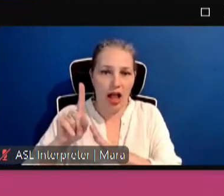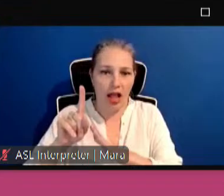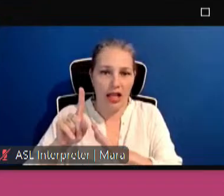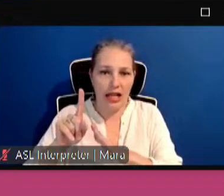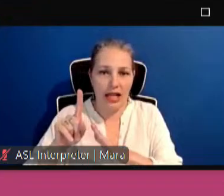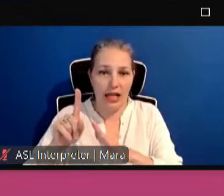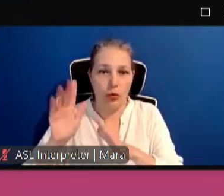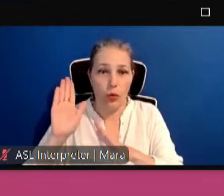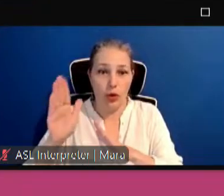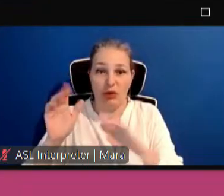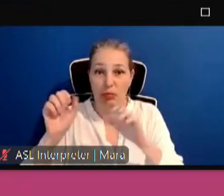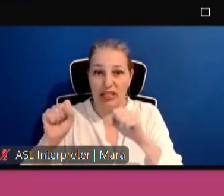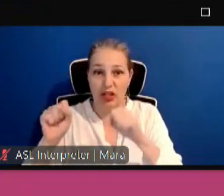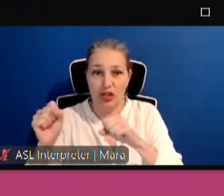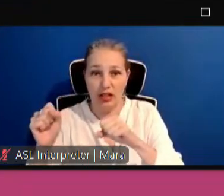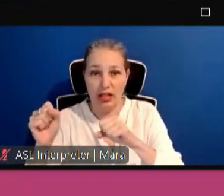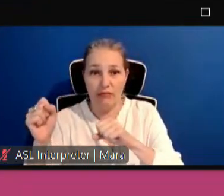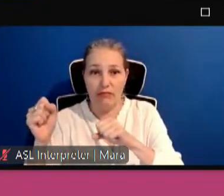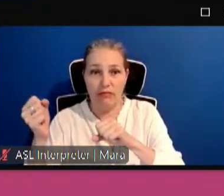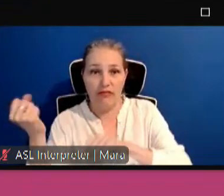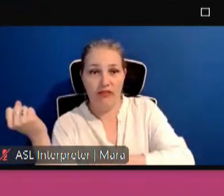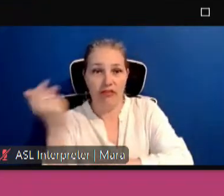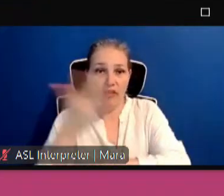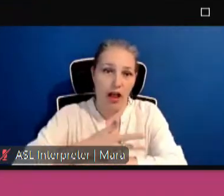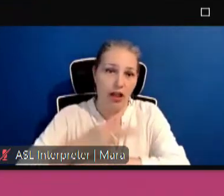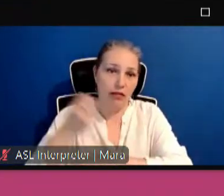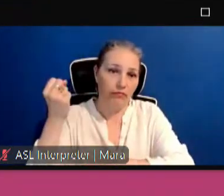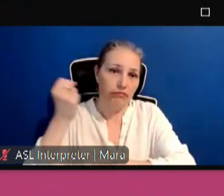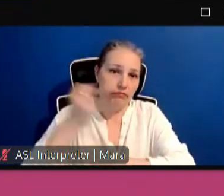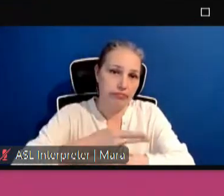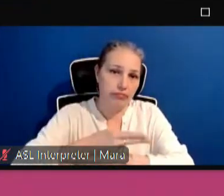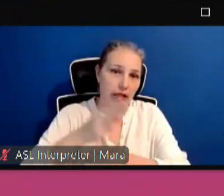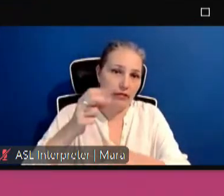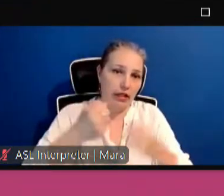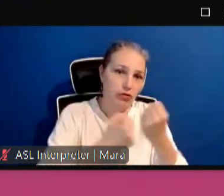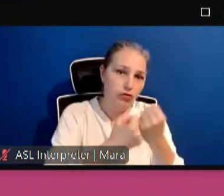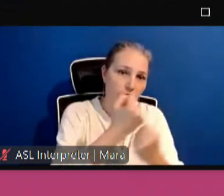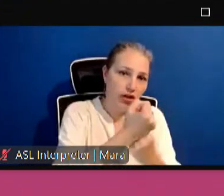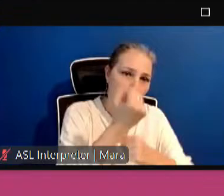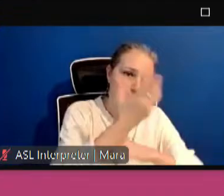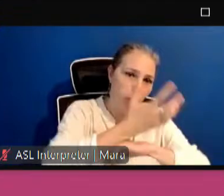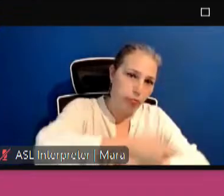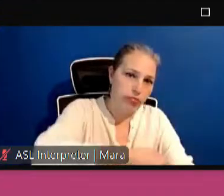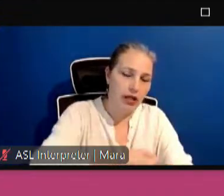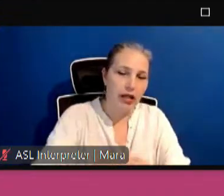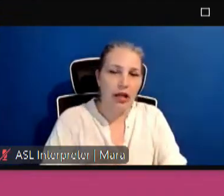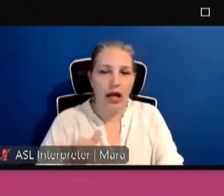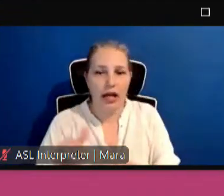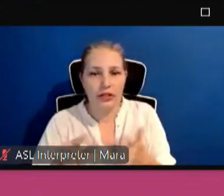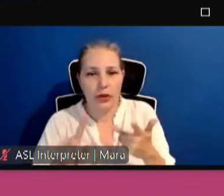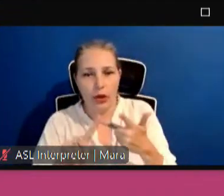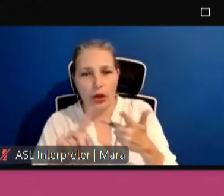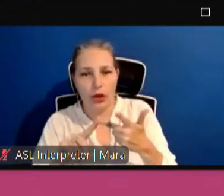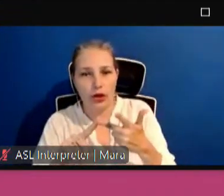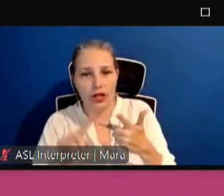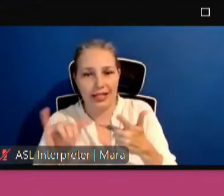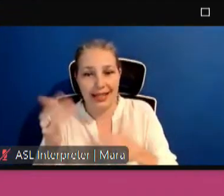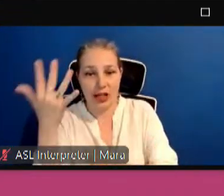And then the third criteria being that tree will die within 5 years